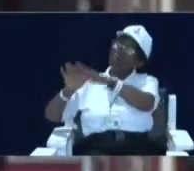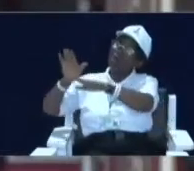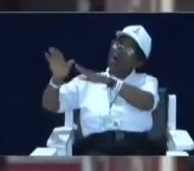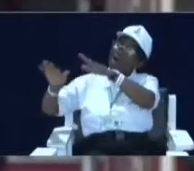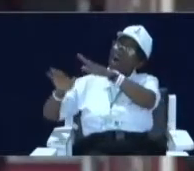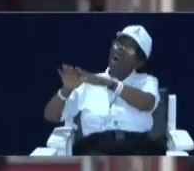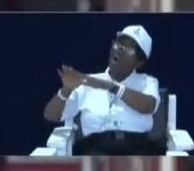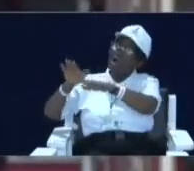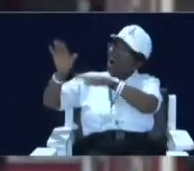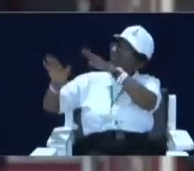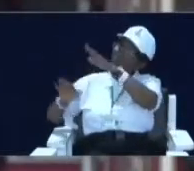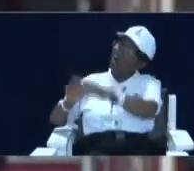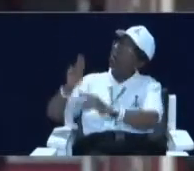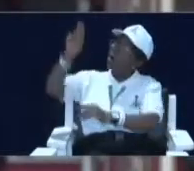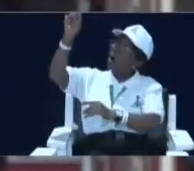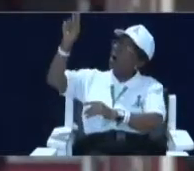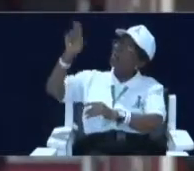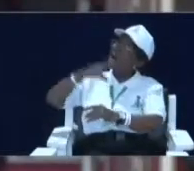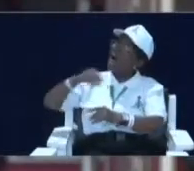Walk up and down.